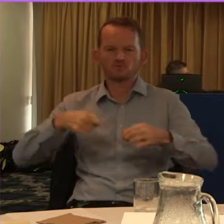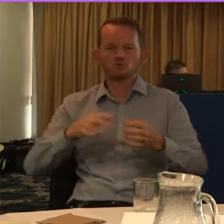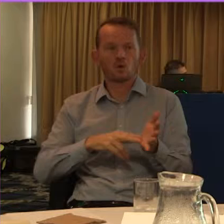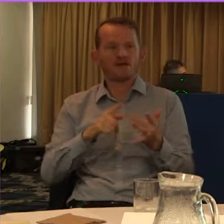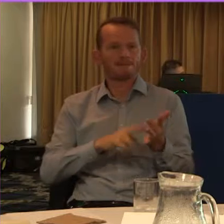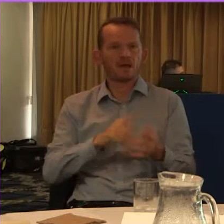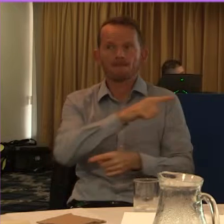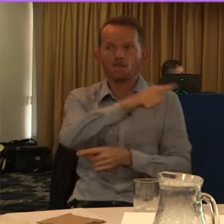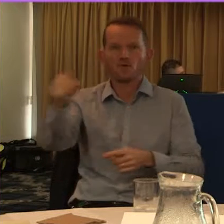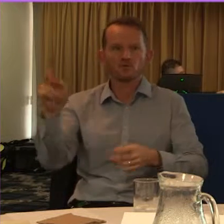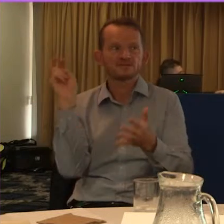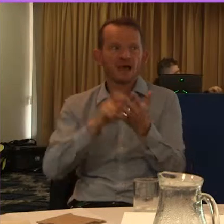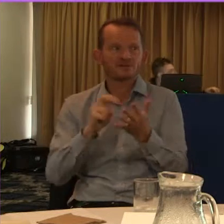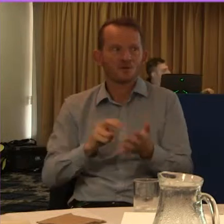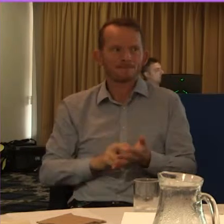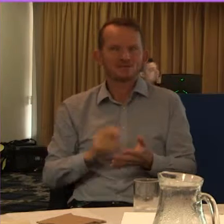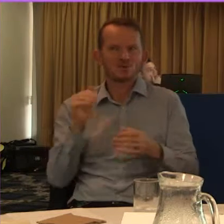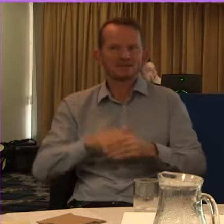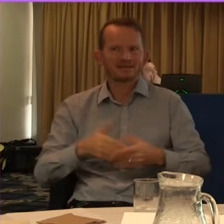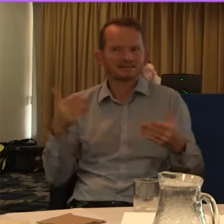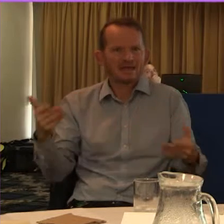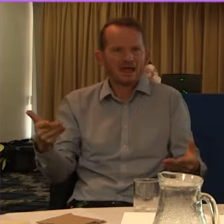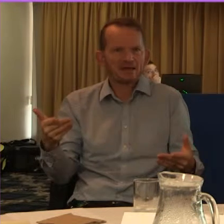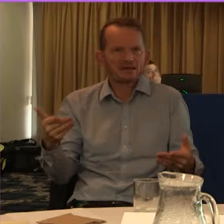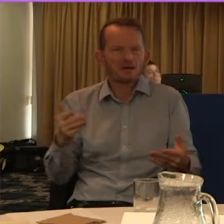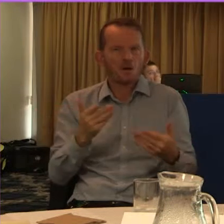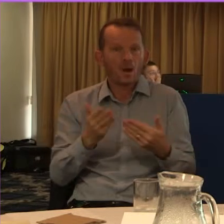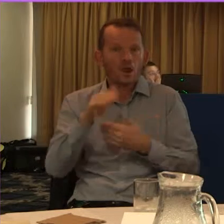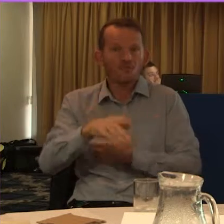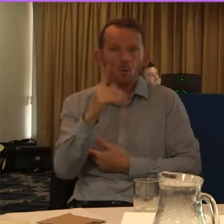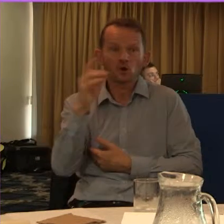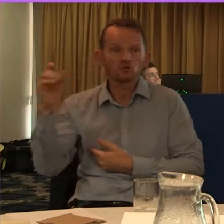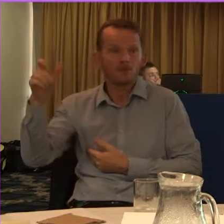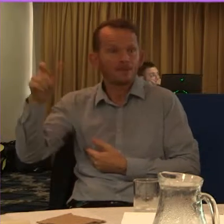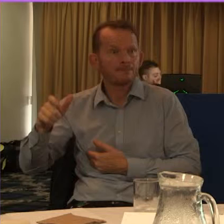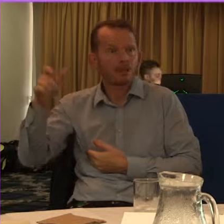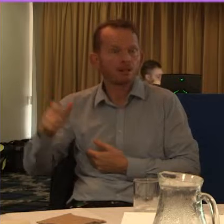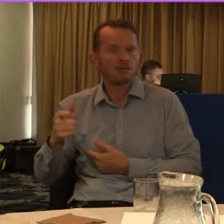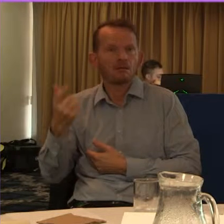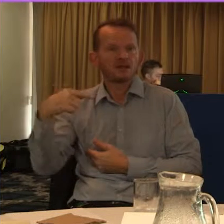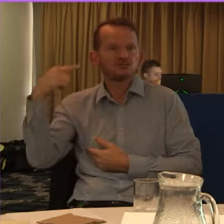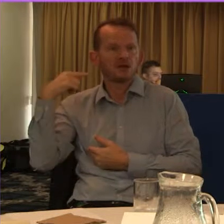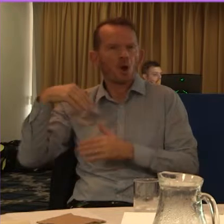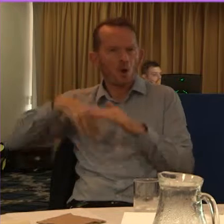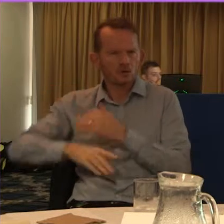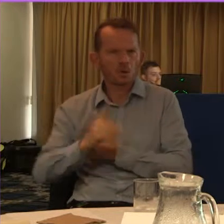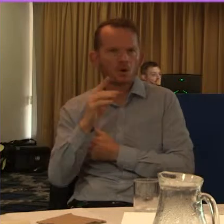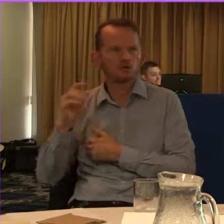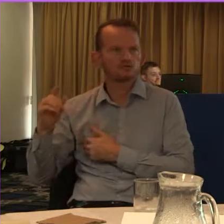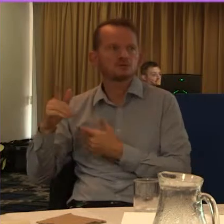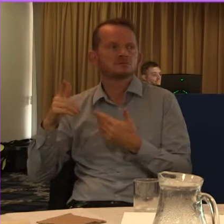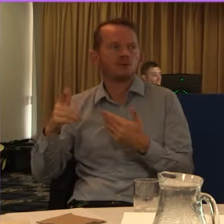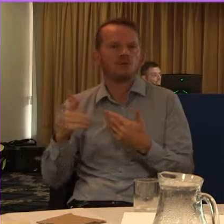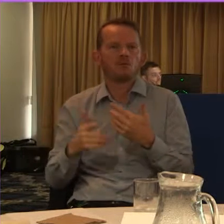November, and certainly more of you have signed up to attend today, probably well over 100 as opposed to under 100.